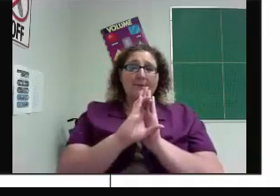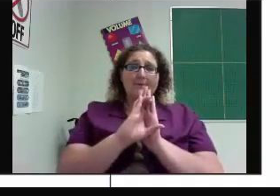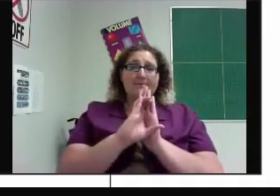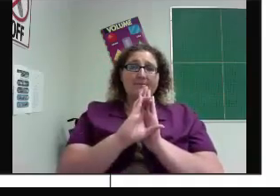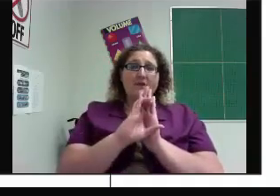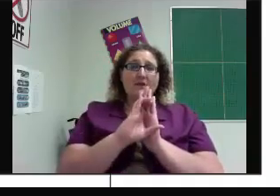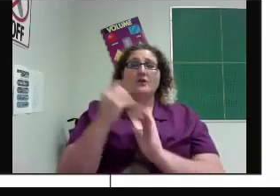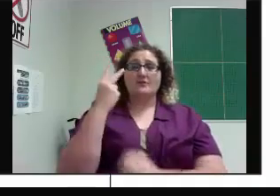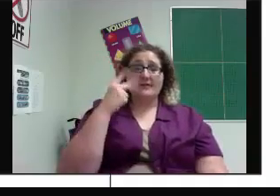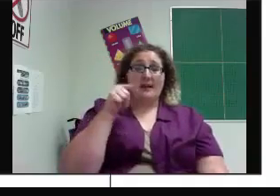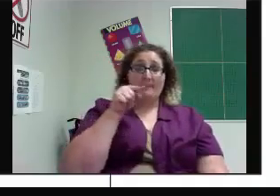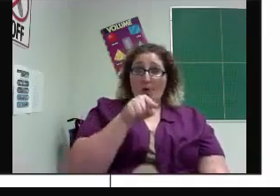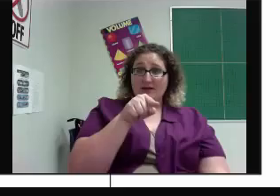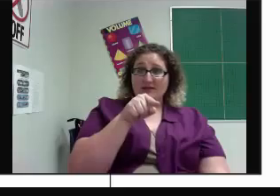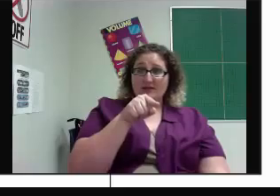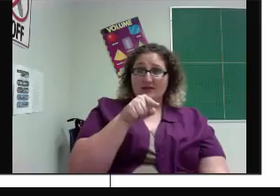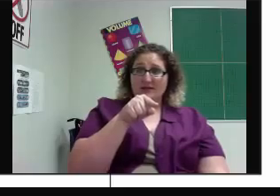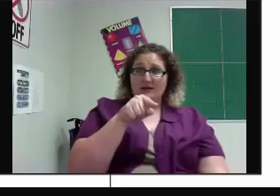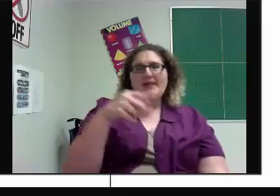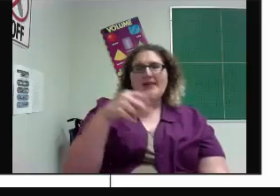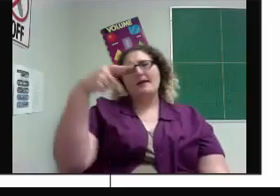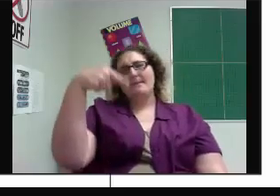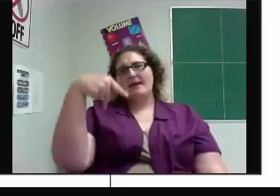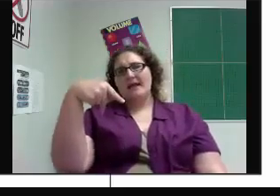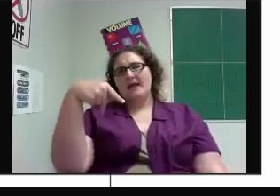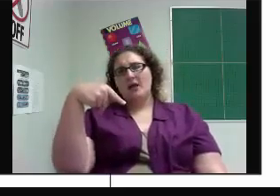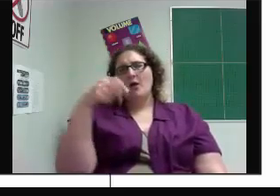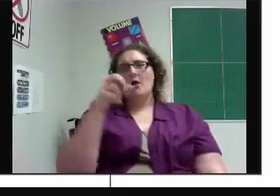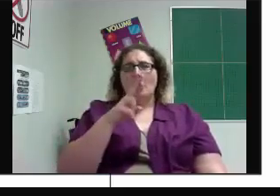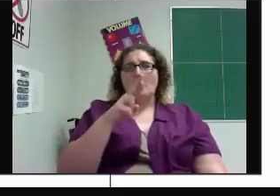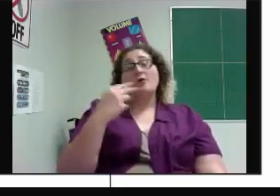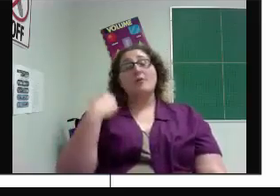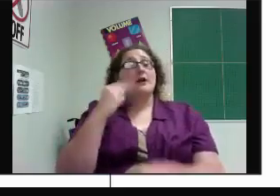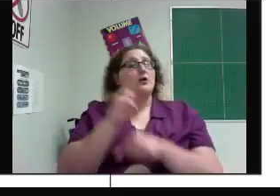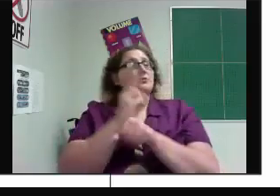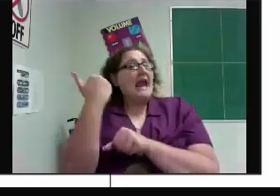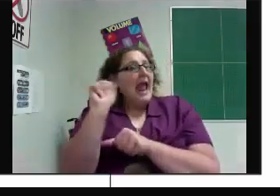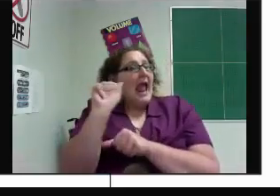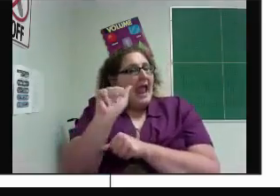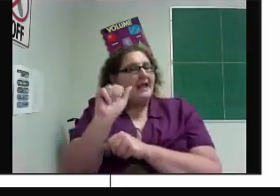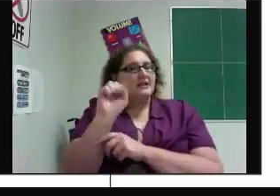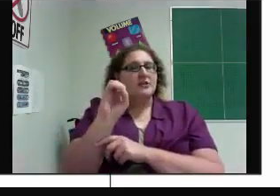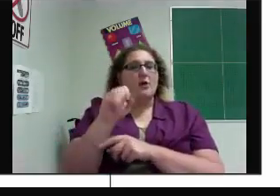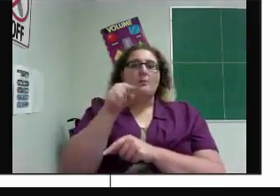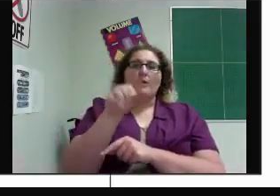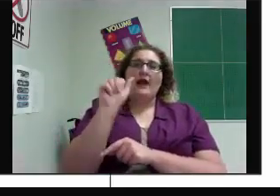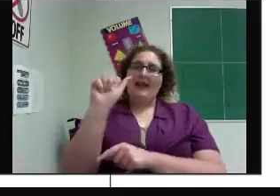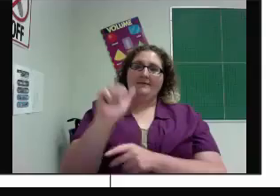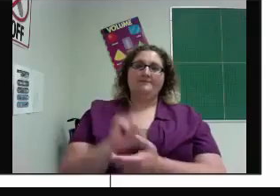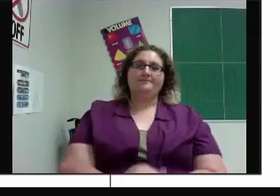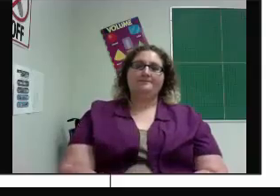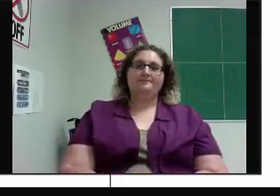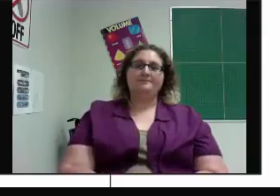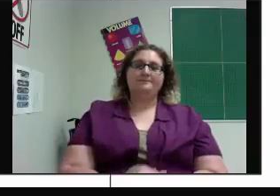going to see a point and either a P, or in this case, we used an A. Those are examples of a